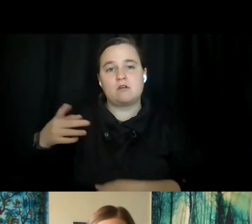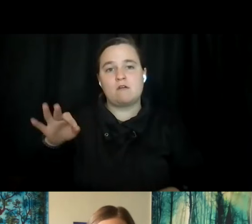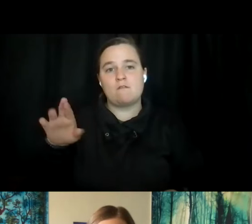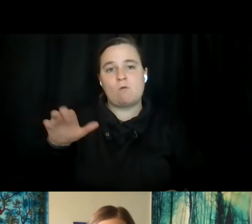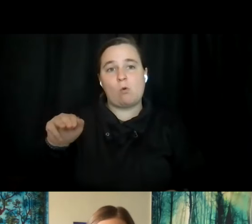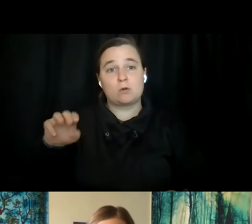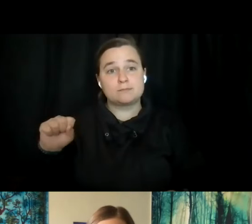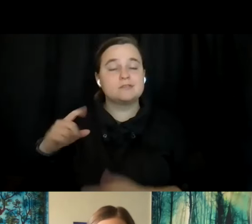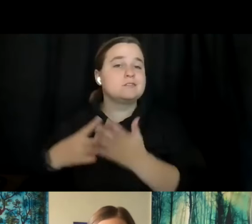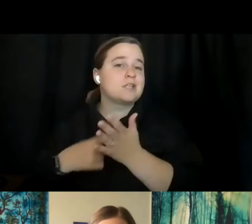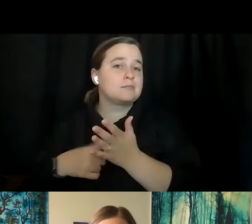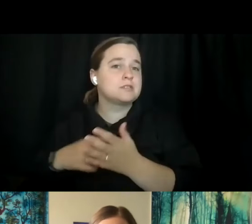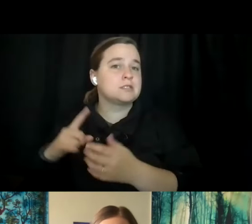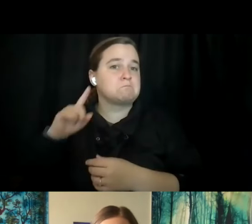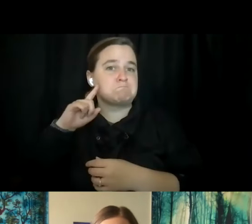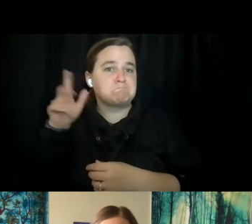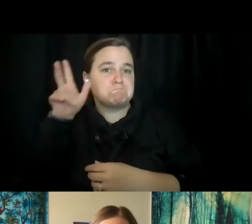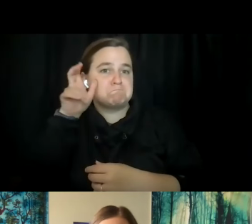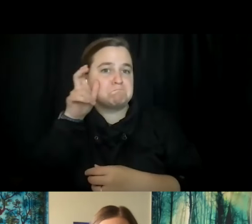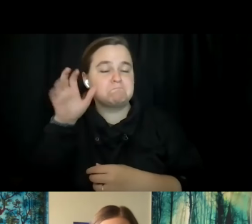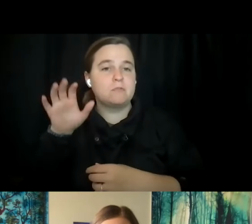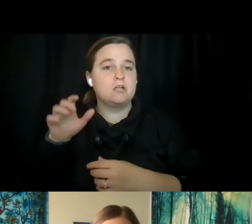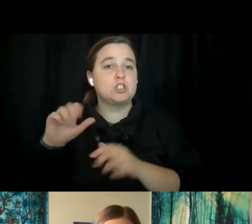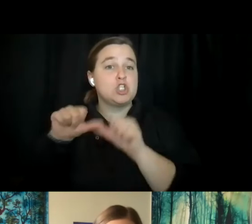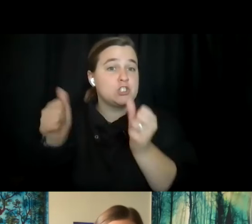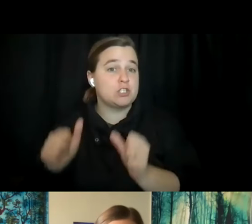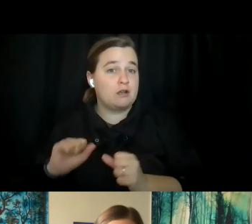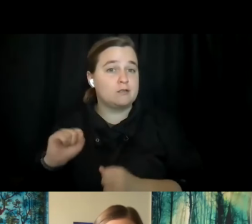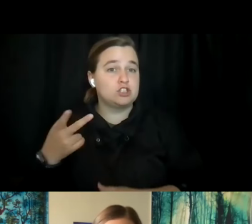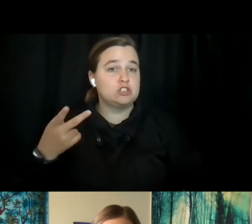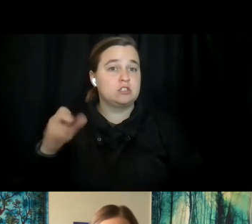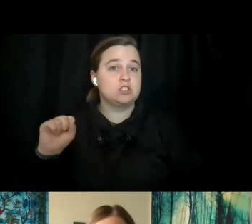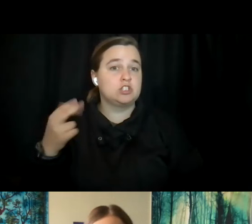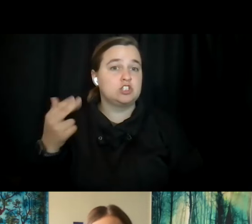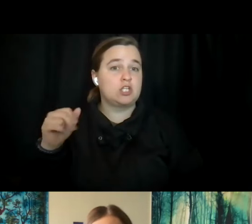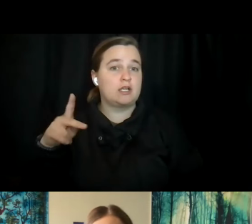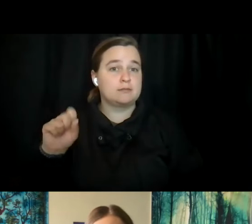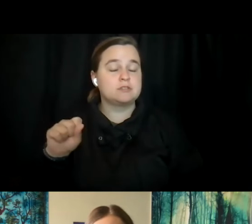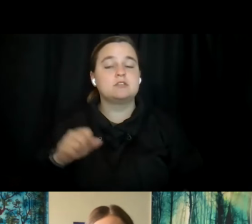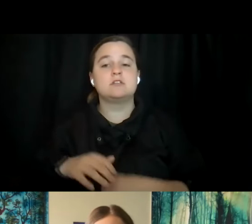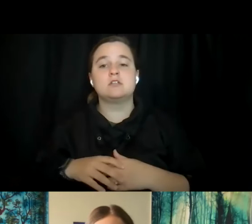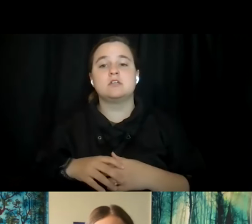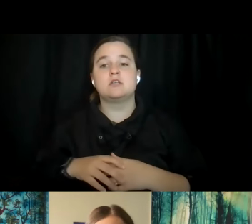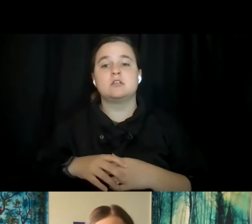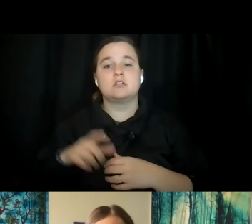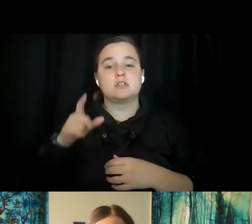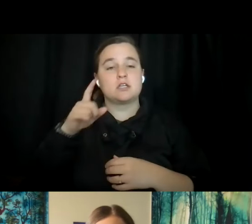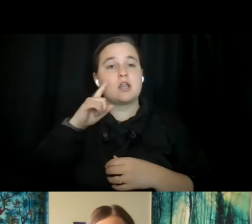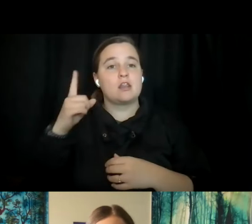shapes, I'm a little cautious of that. A collaborator who, the founder of Yara Yoga,